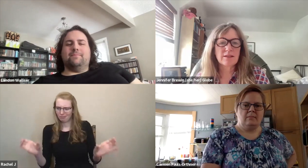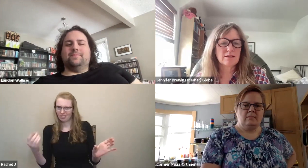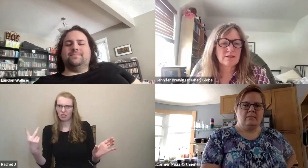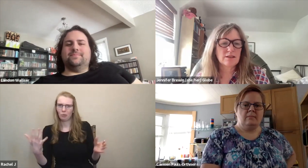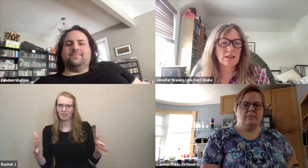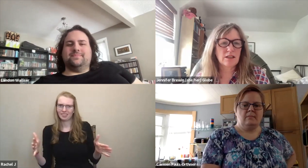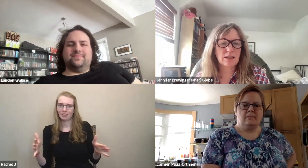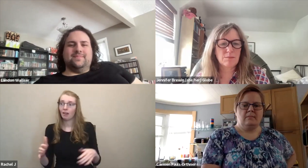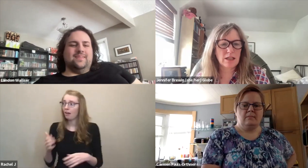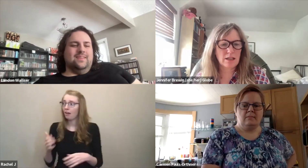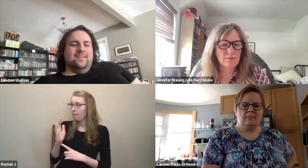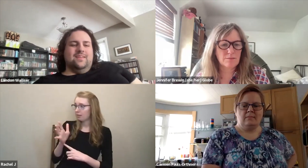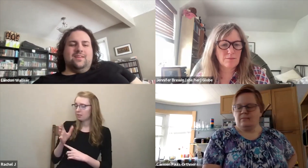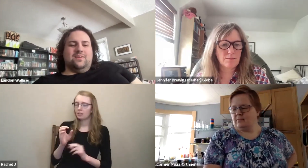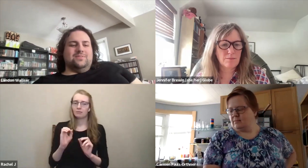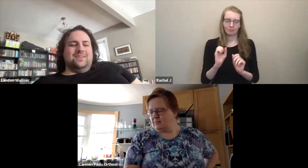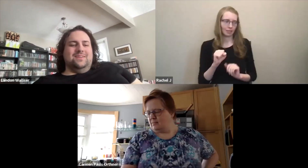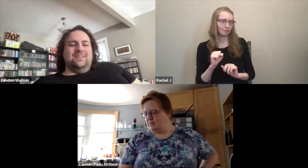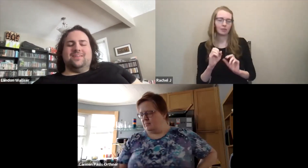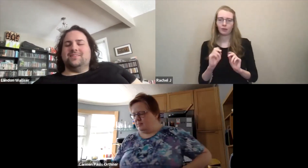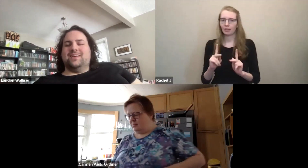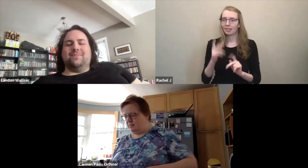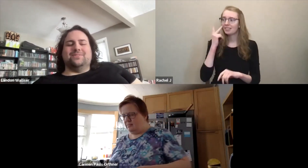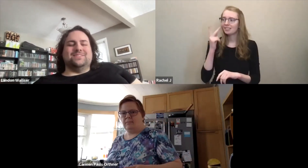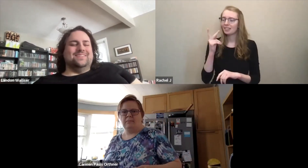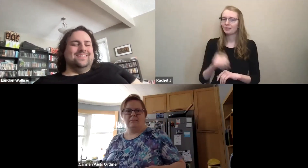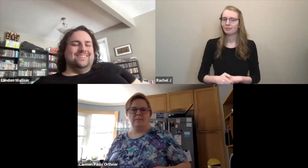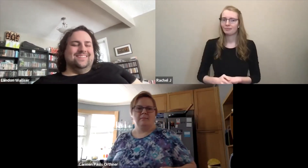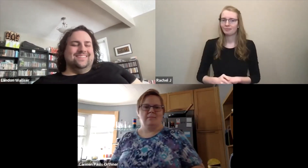Yeah. See you in a minute. Go say Heather.